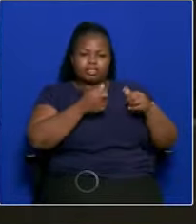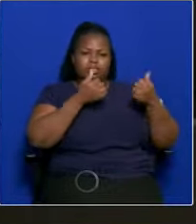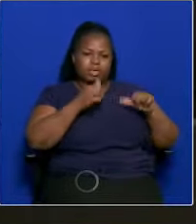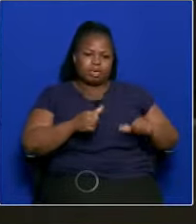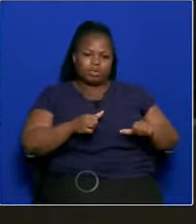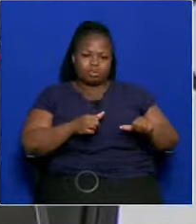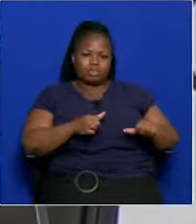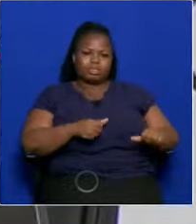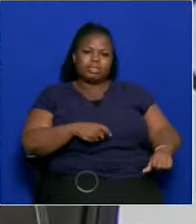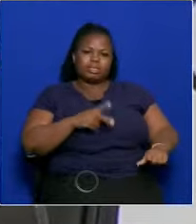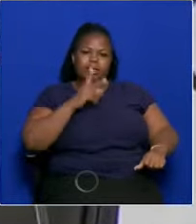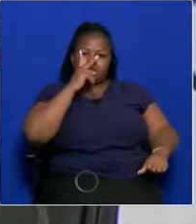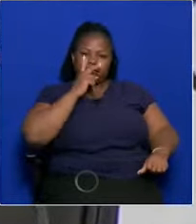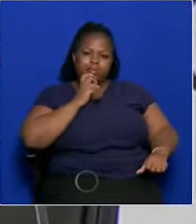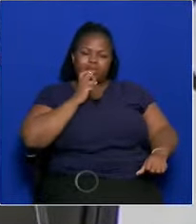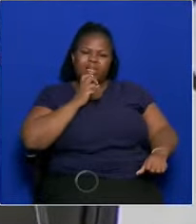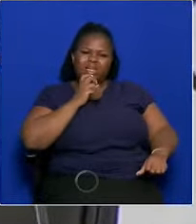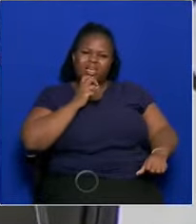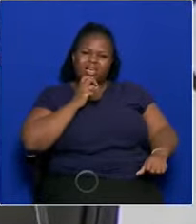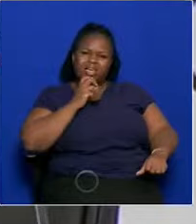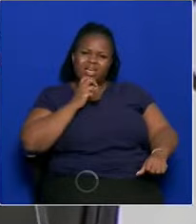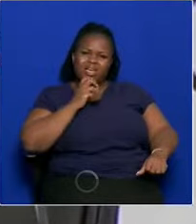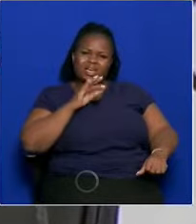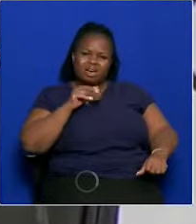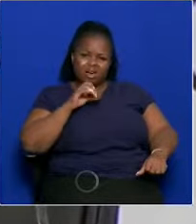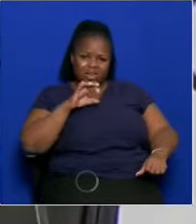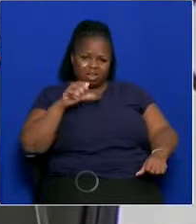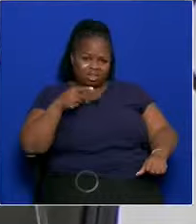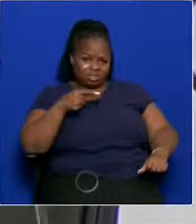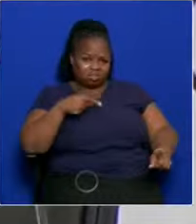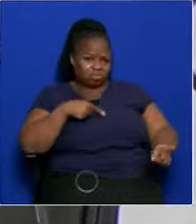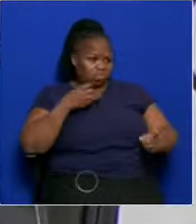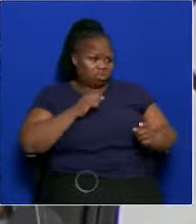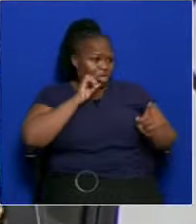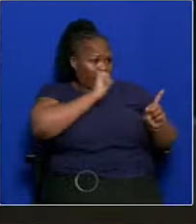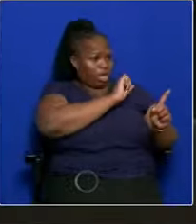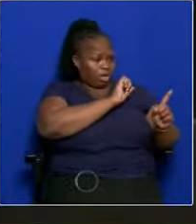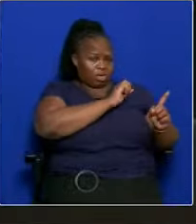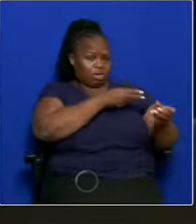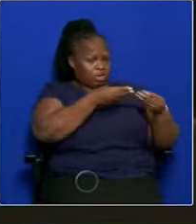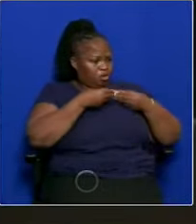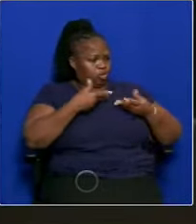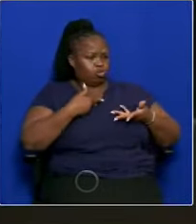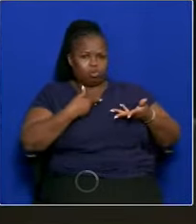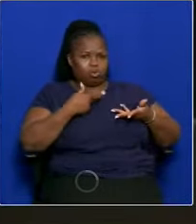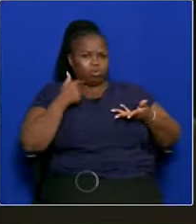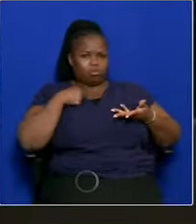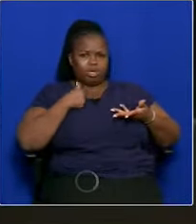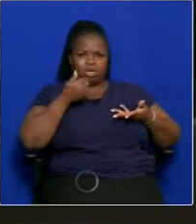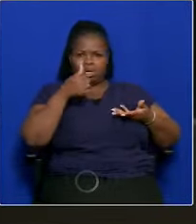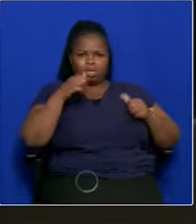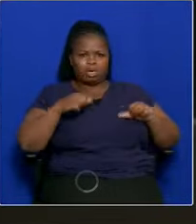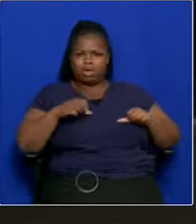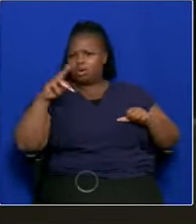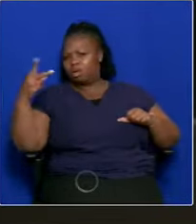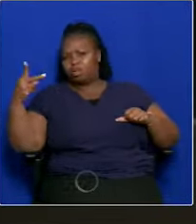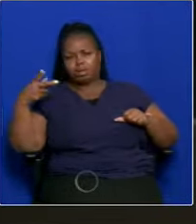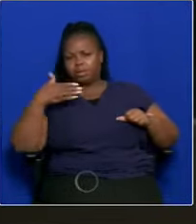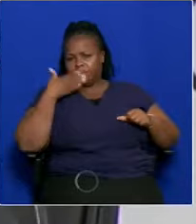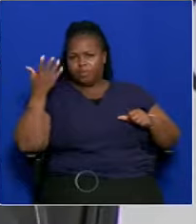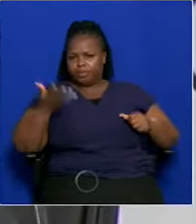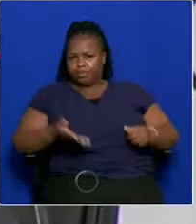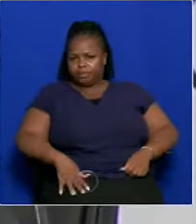Trading. It's what it belongs to him. It's what he gave me. Yes. I didn't have any other account except that he gave me.